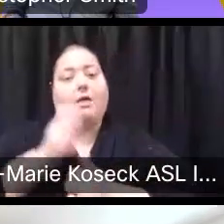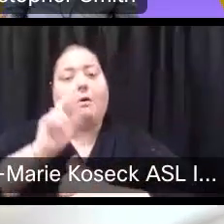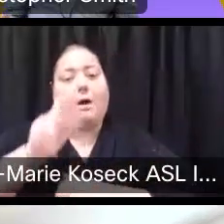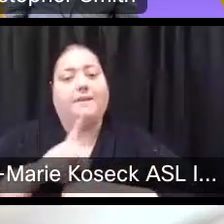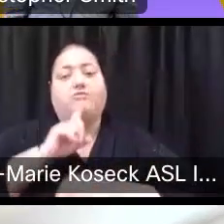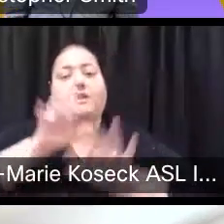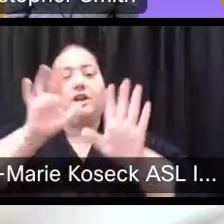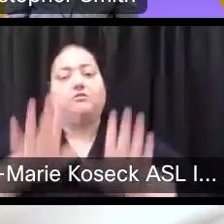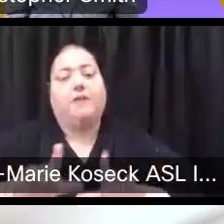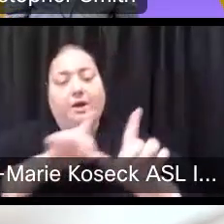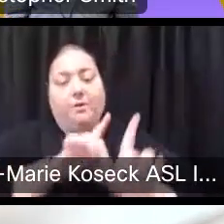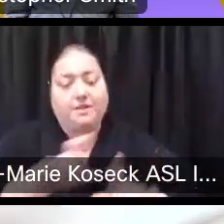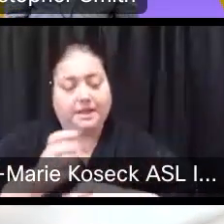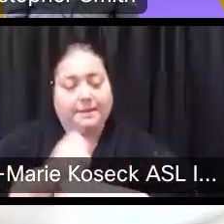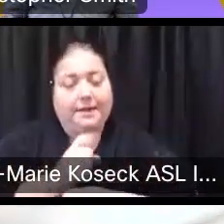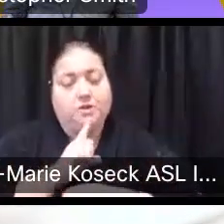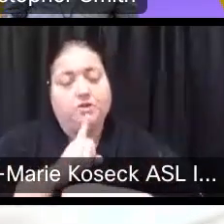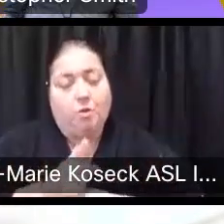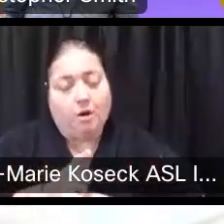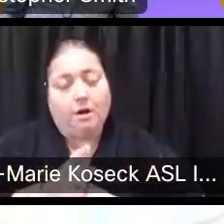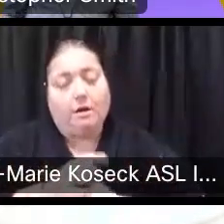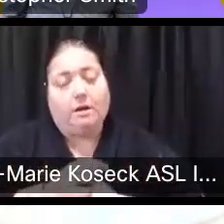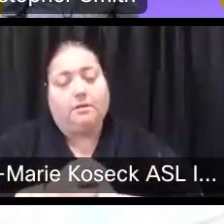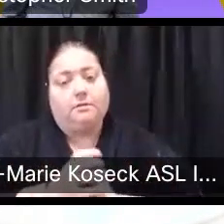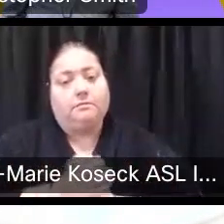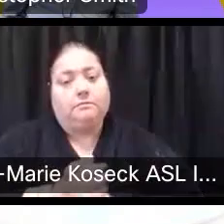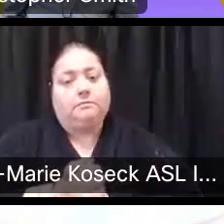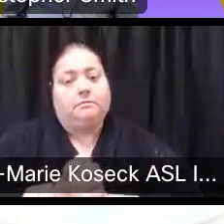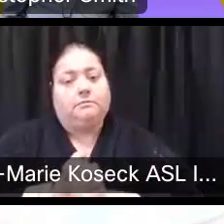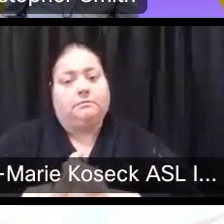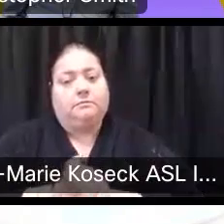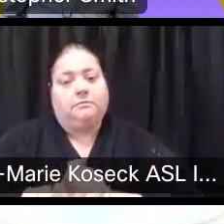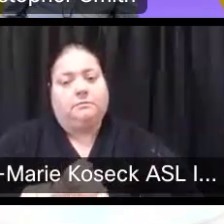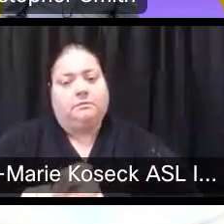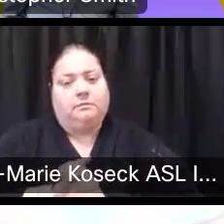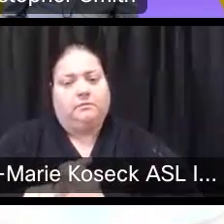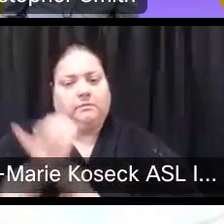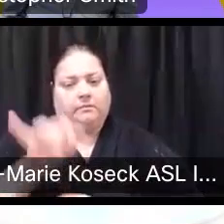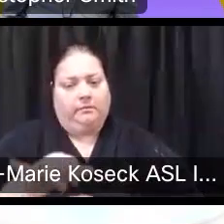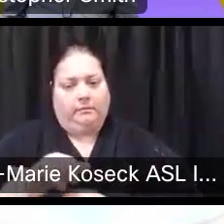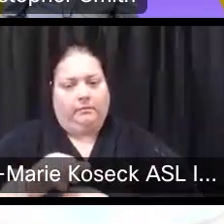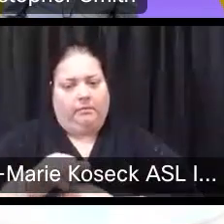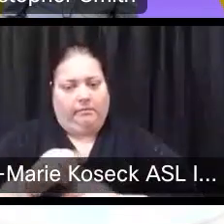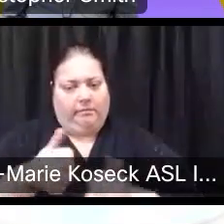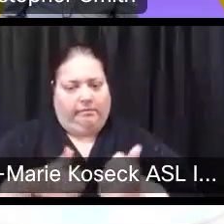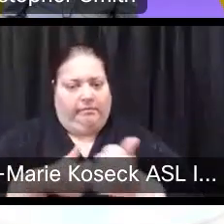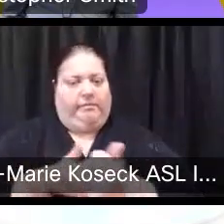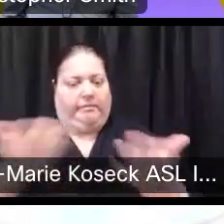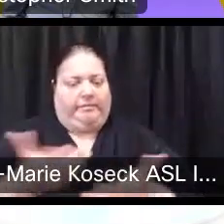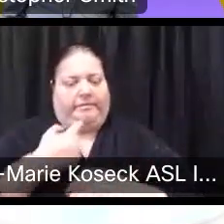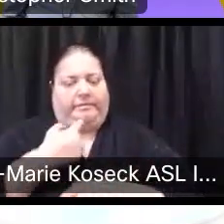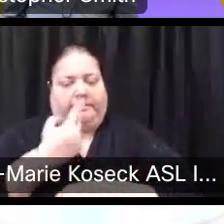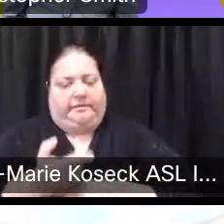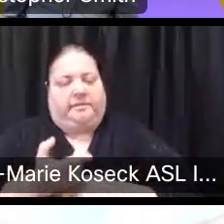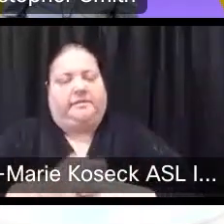really good question that we want to make sure, we're that following what we're saying, right?